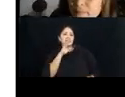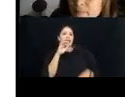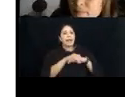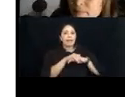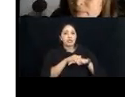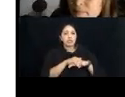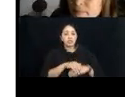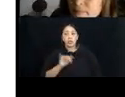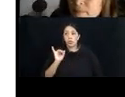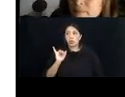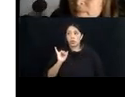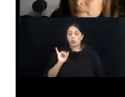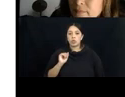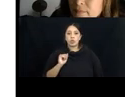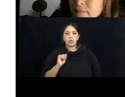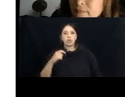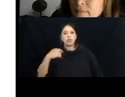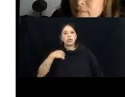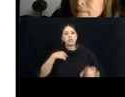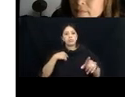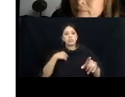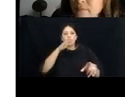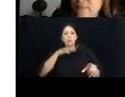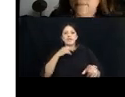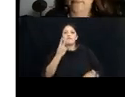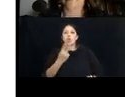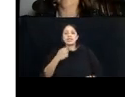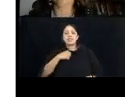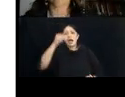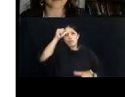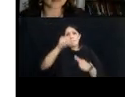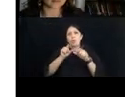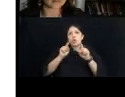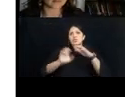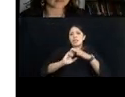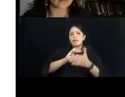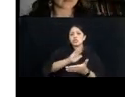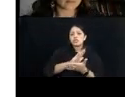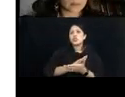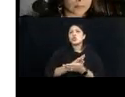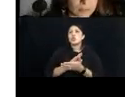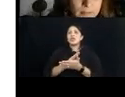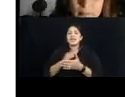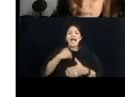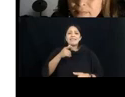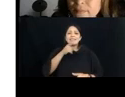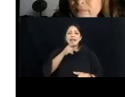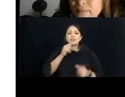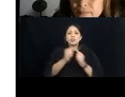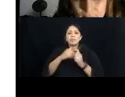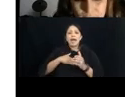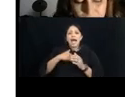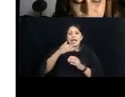I remember going to elementary school, taking my tacos of frijoles and meat and rice and being made fun